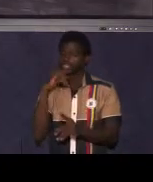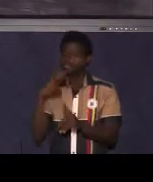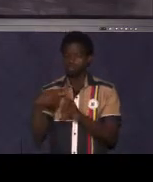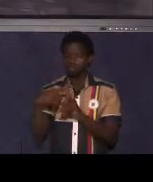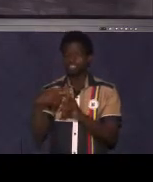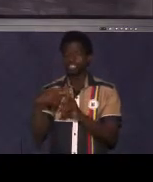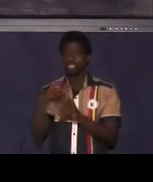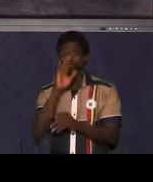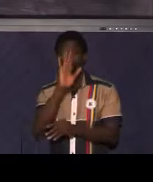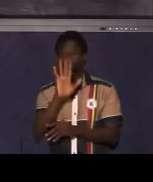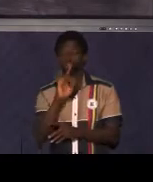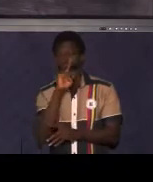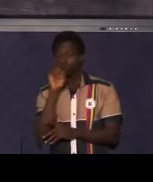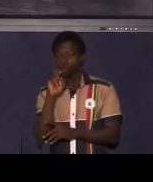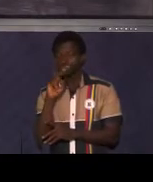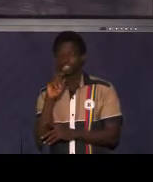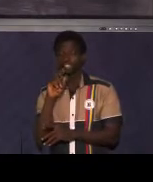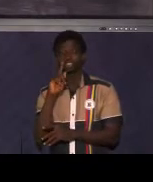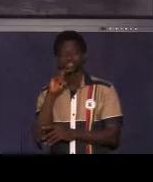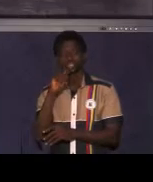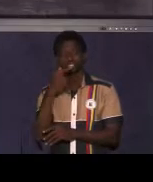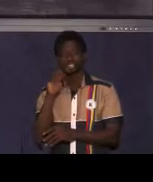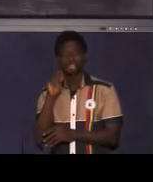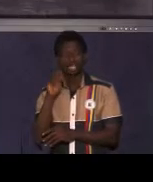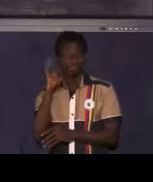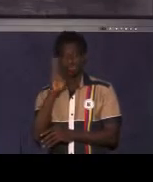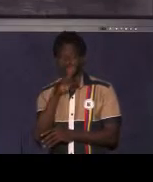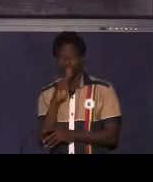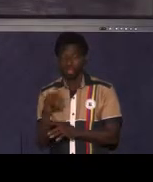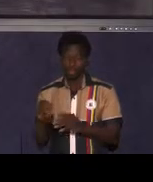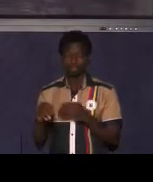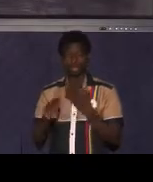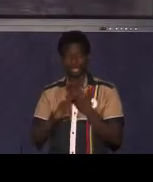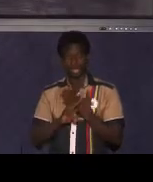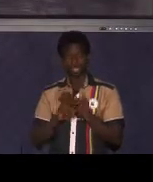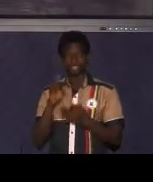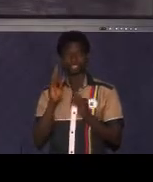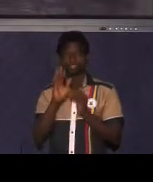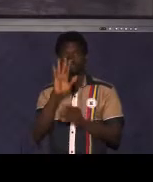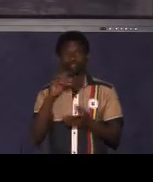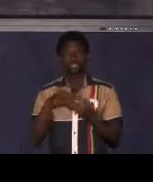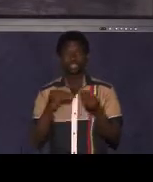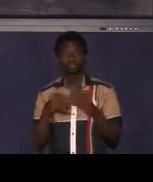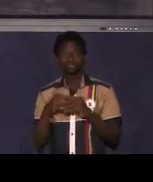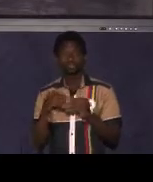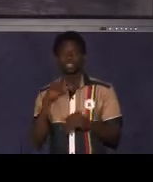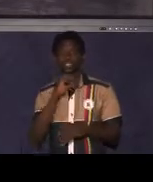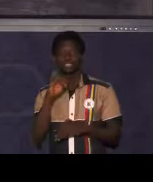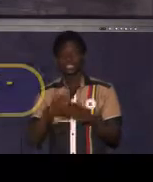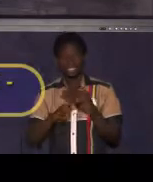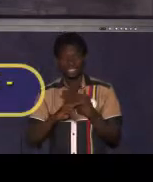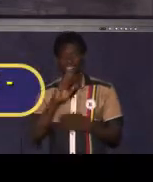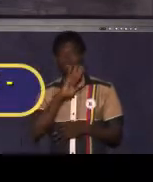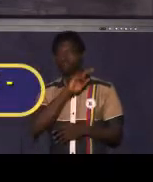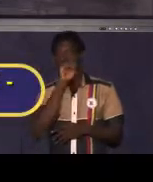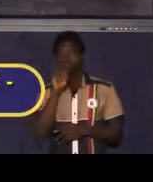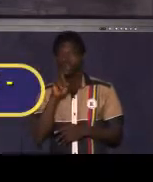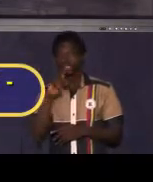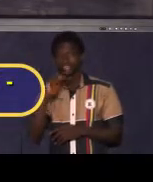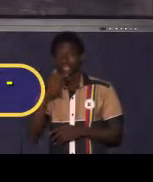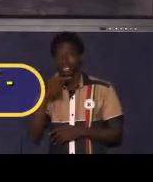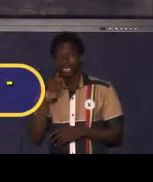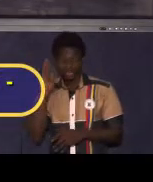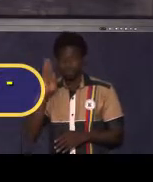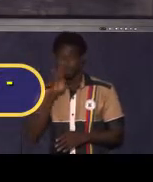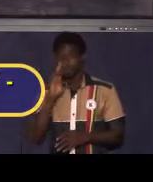the statement is positive, your question tag will be negative. If your statement is negative, your question